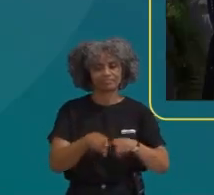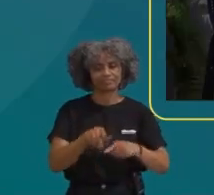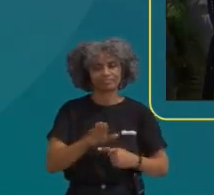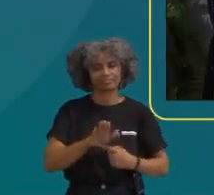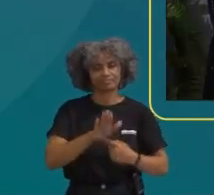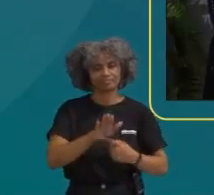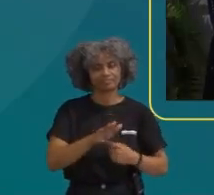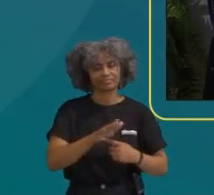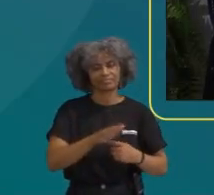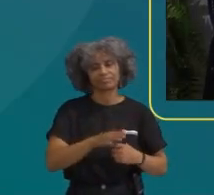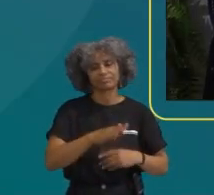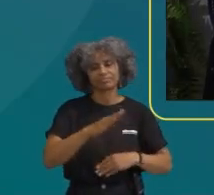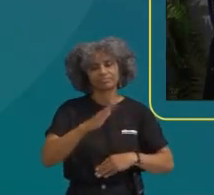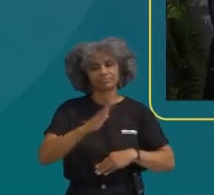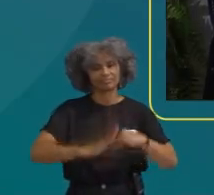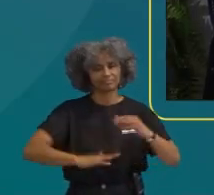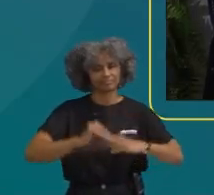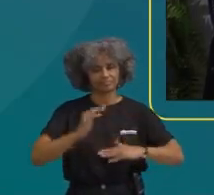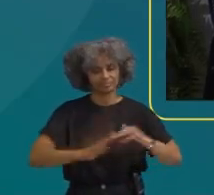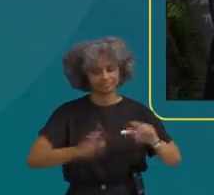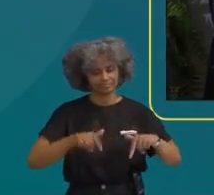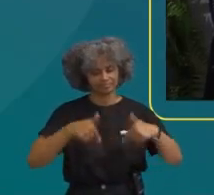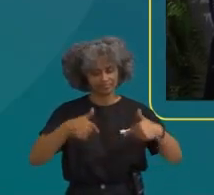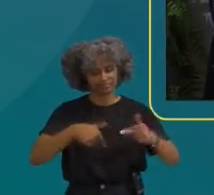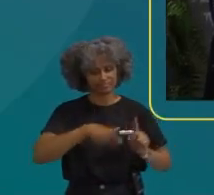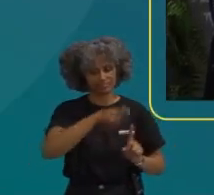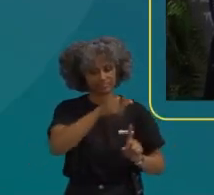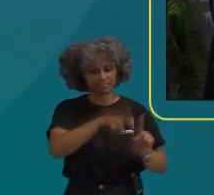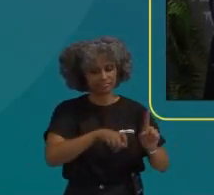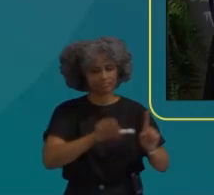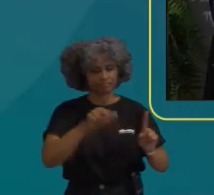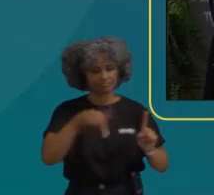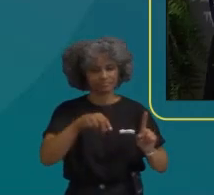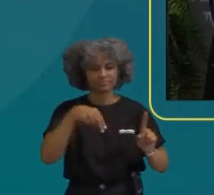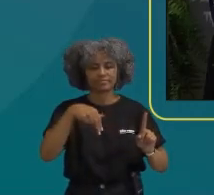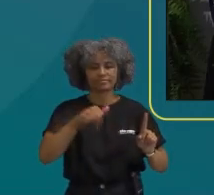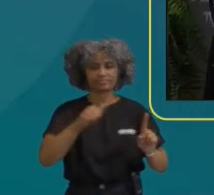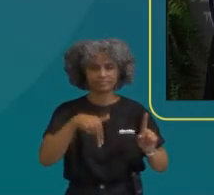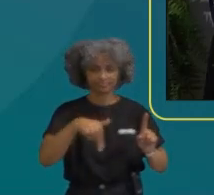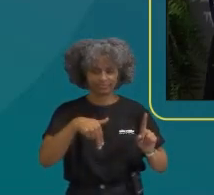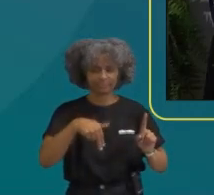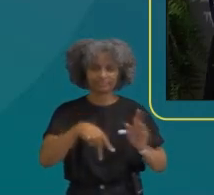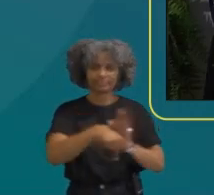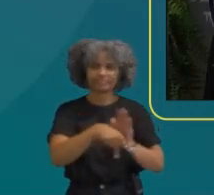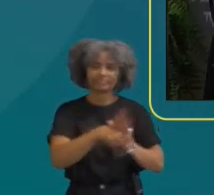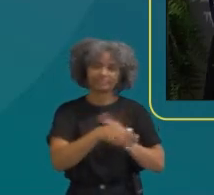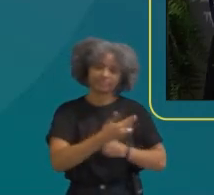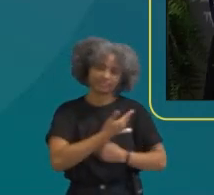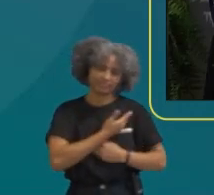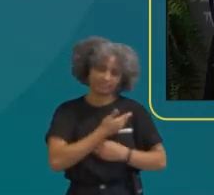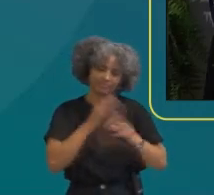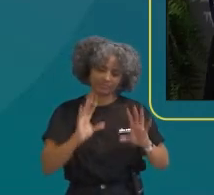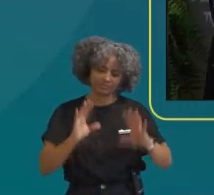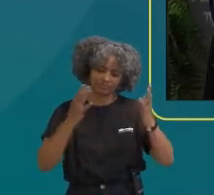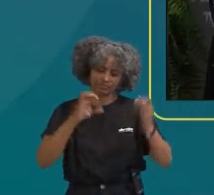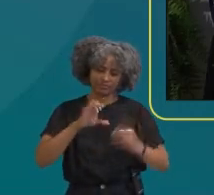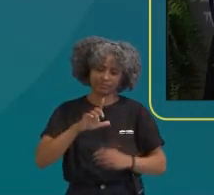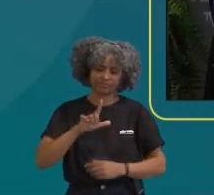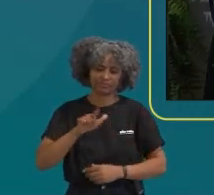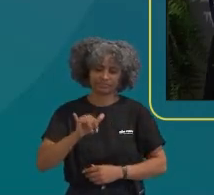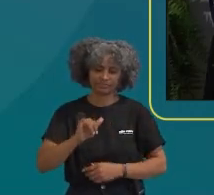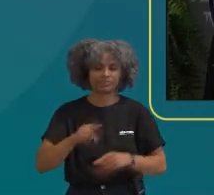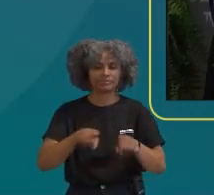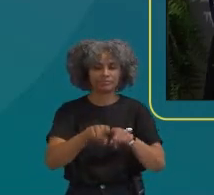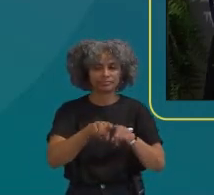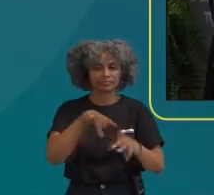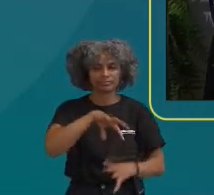practices to the esteemed ECOLAI members from the world or around the world. Seongnam, a city of